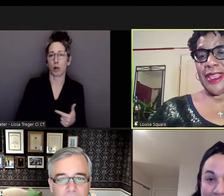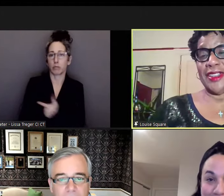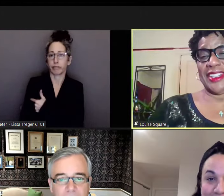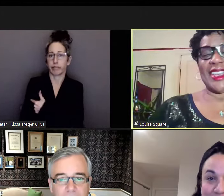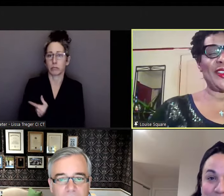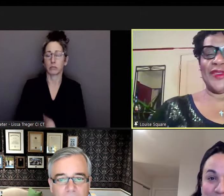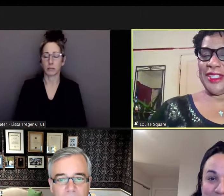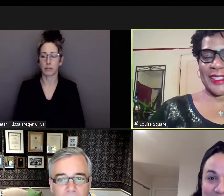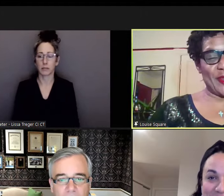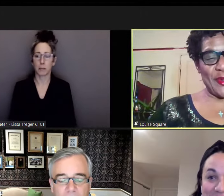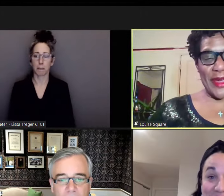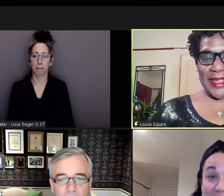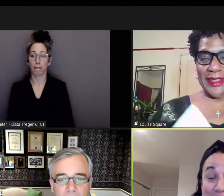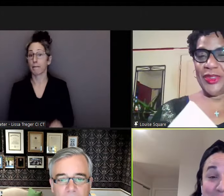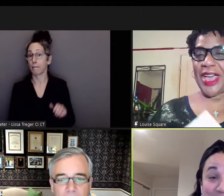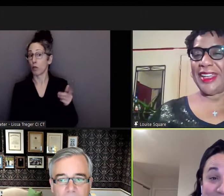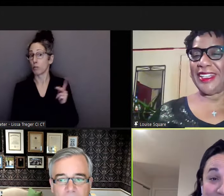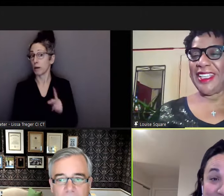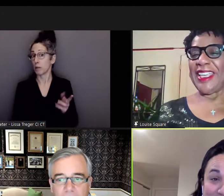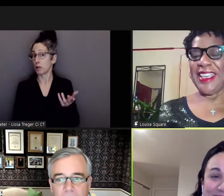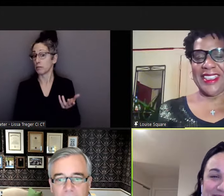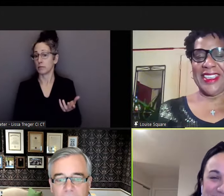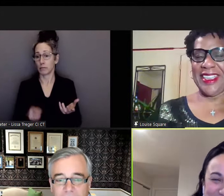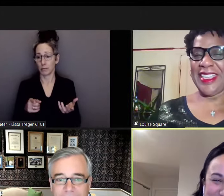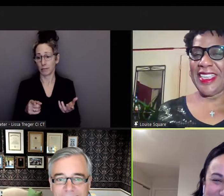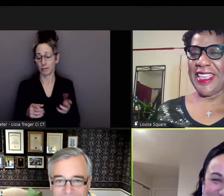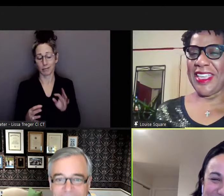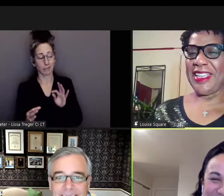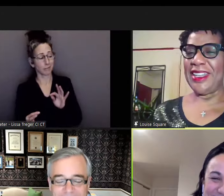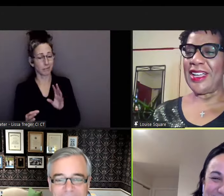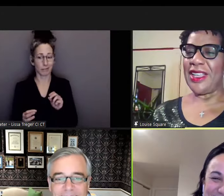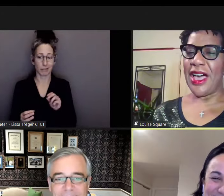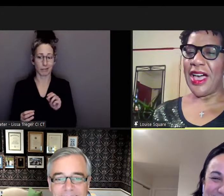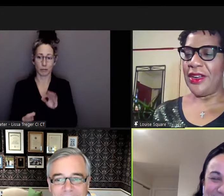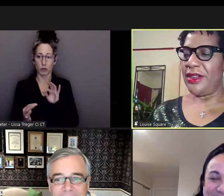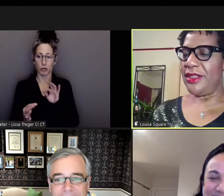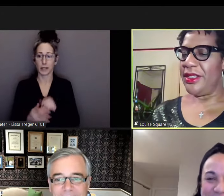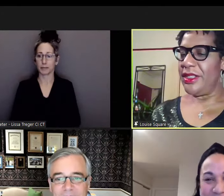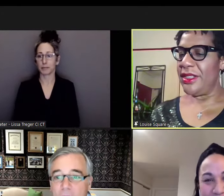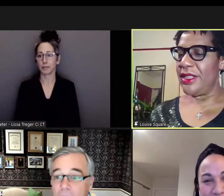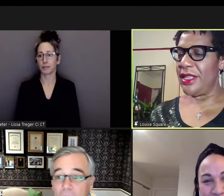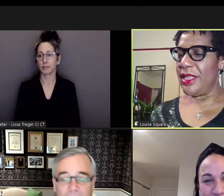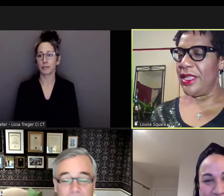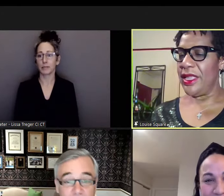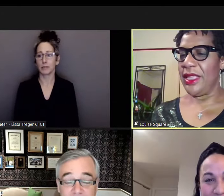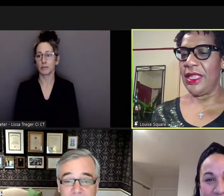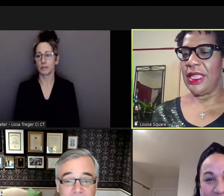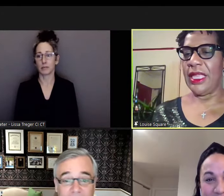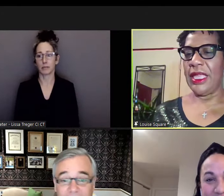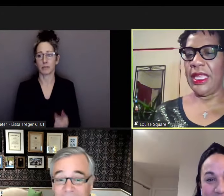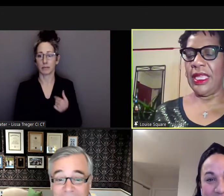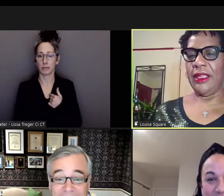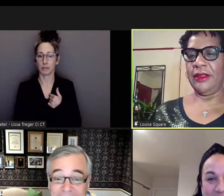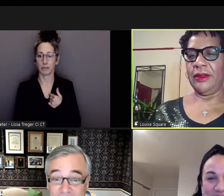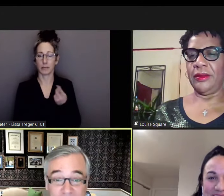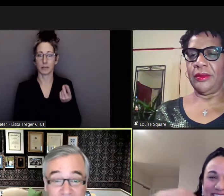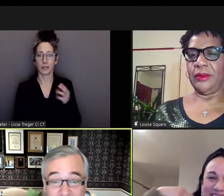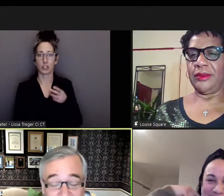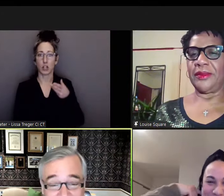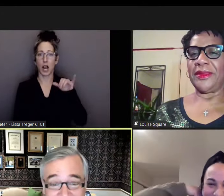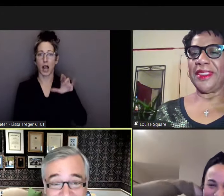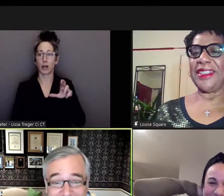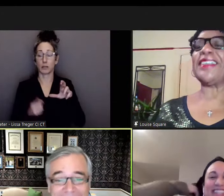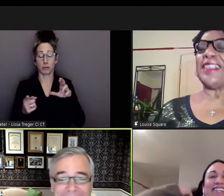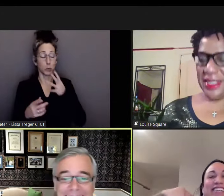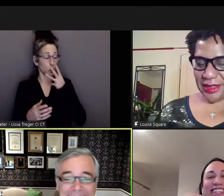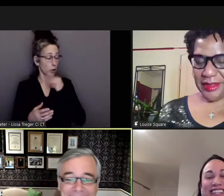that? Dr. Vila said no. That was perfect. Dr. Haya? I was going to say, I thought that was very